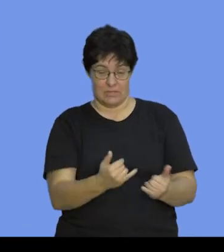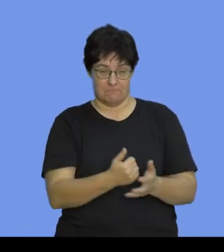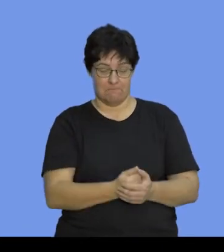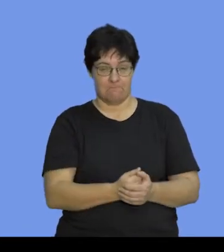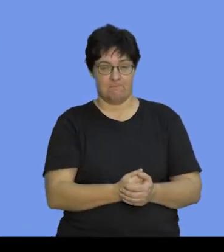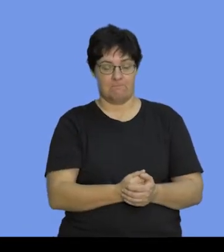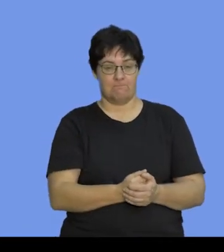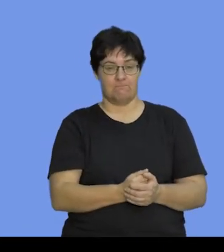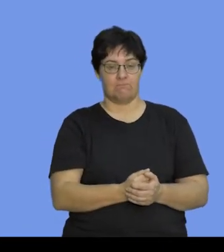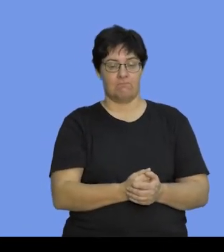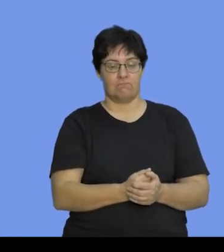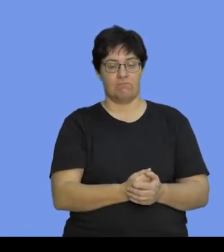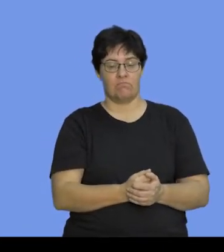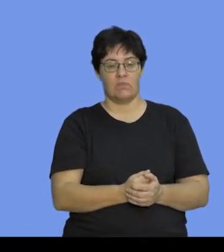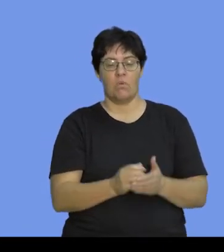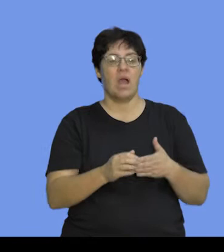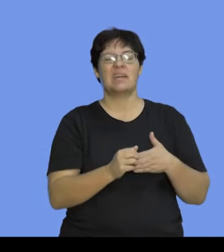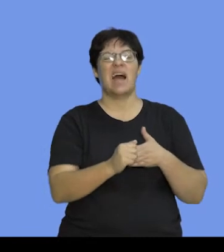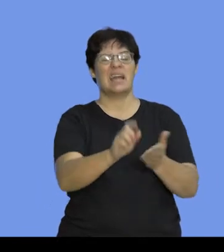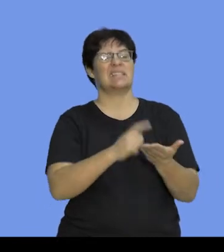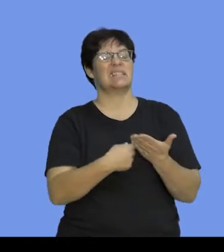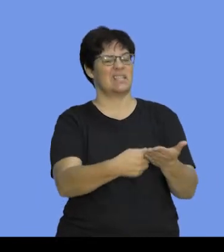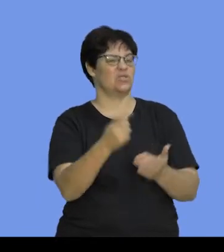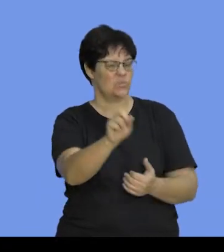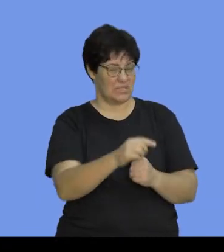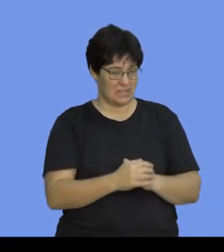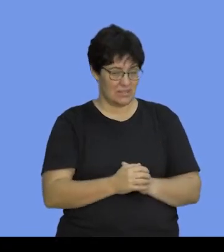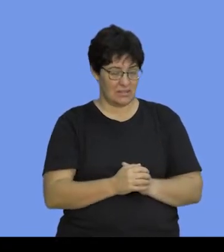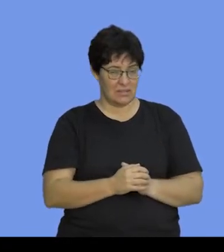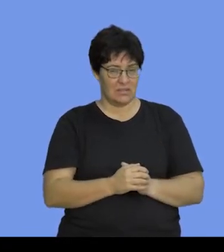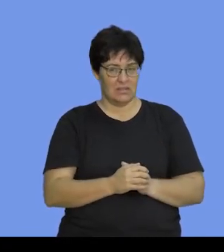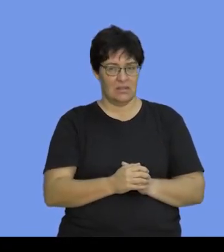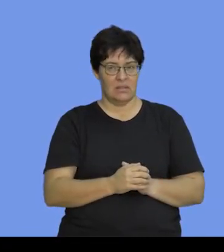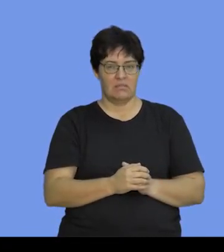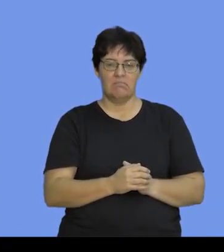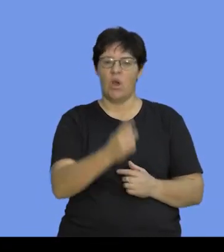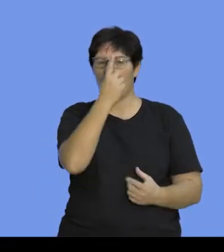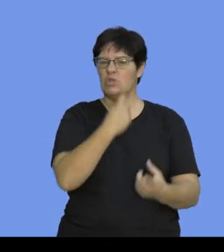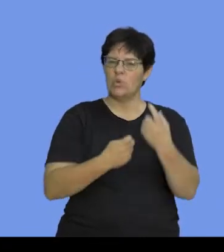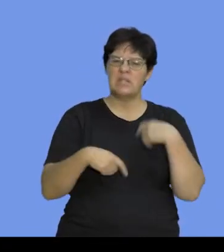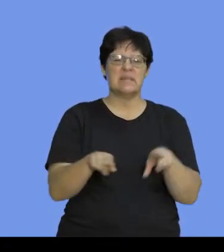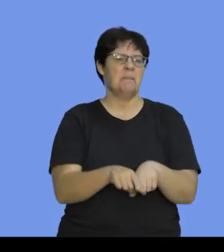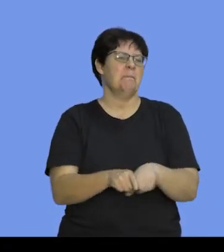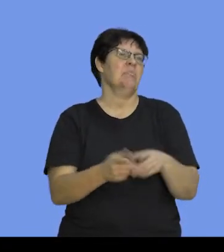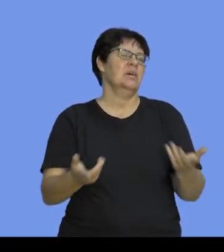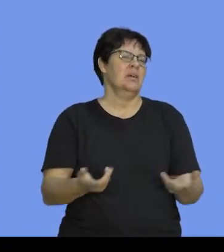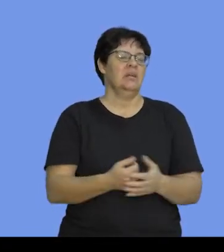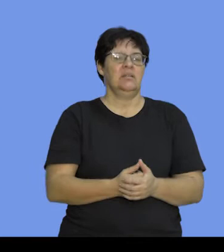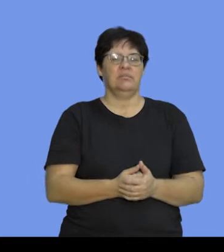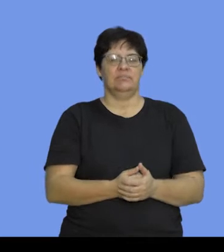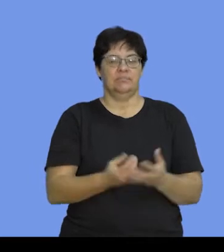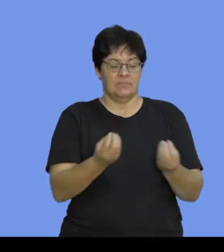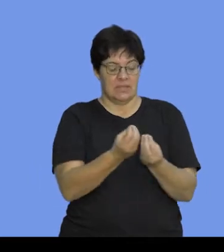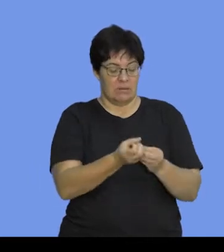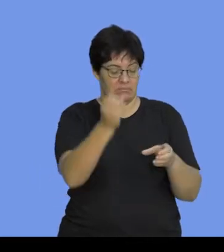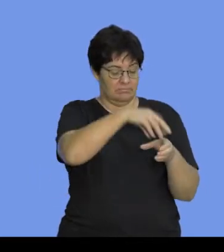right. So what's the thought that's going to guide our discussion for today? We would ask ourselves critical questions such as, what happens when a